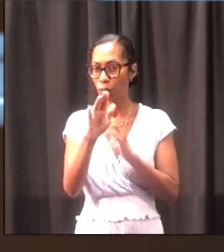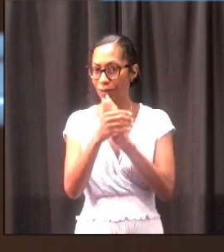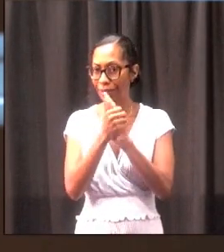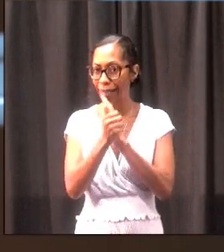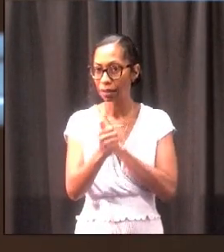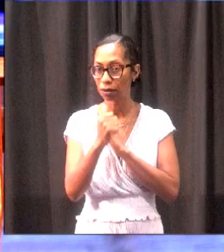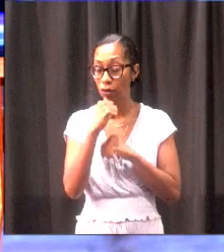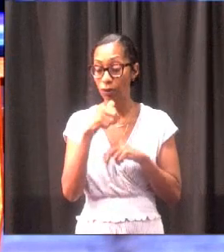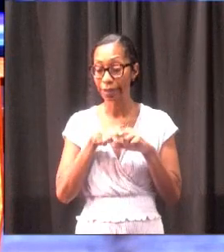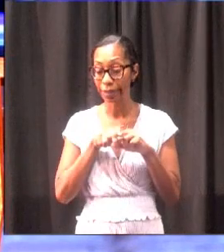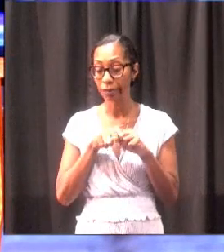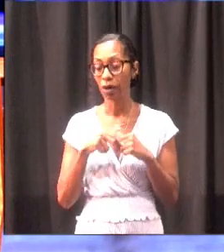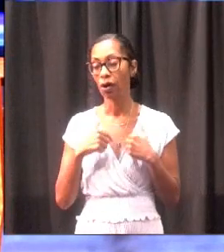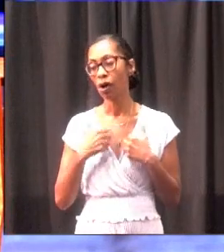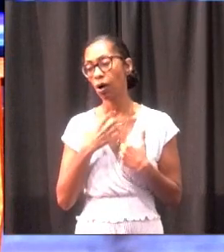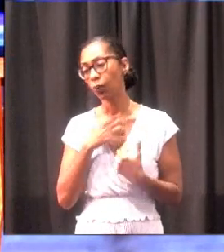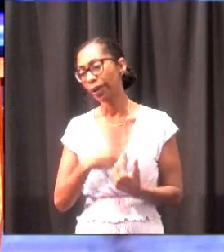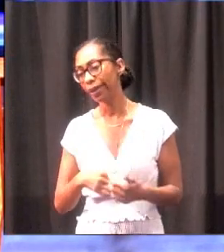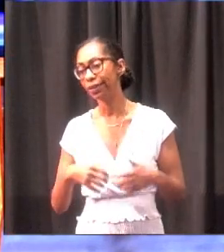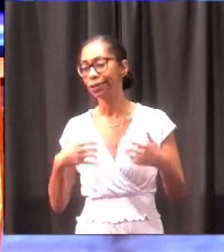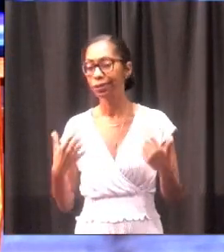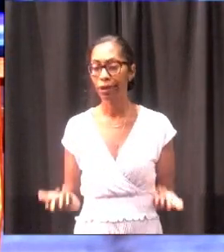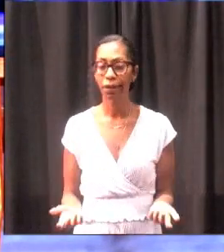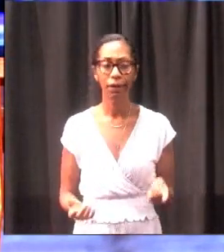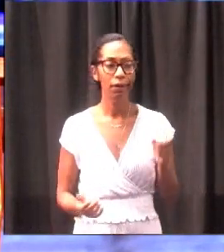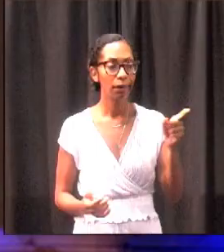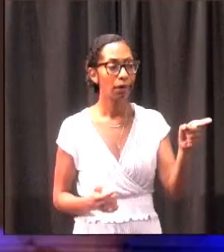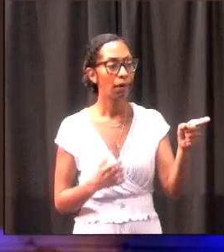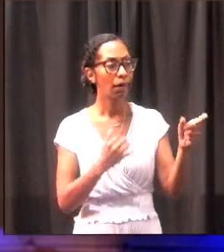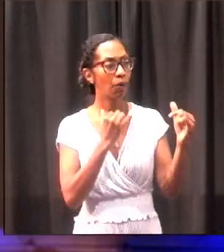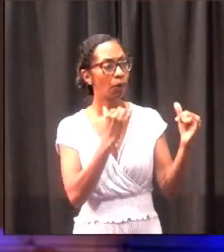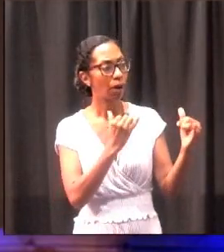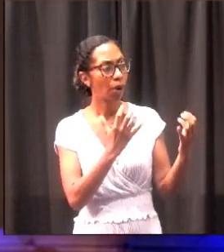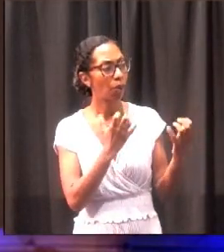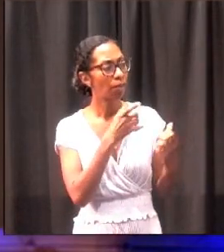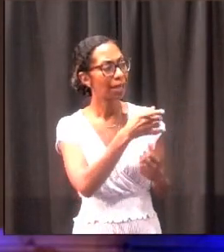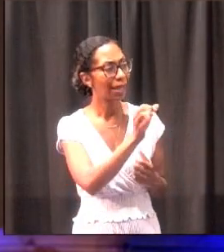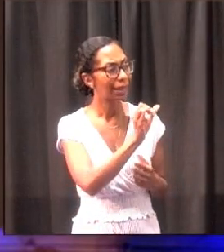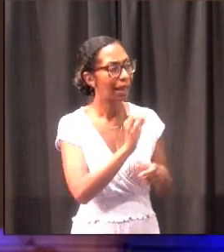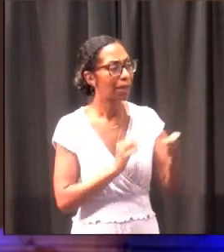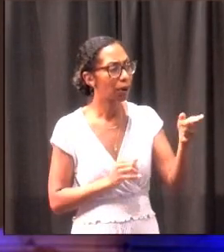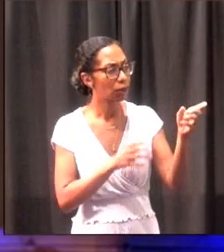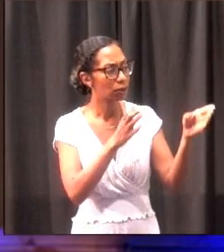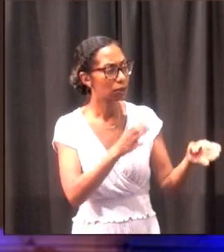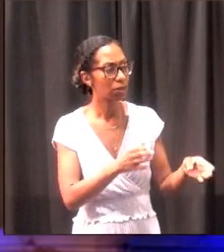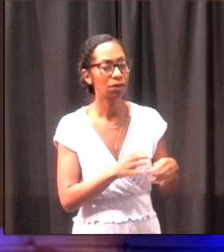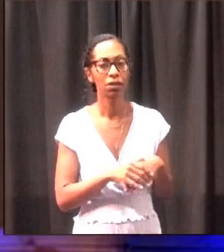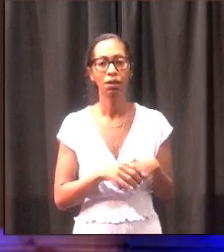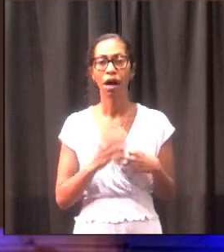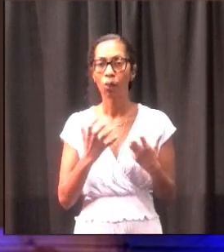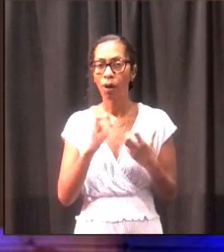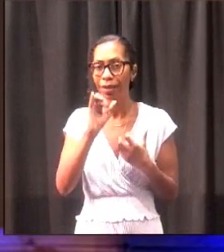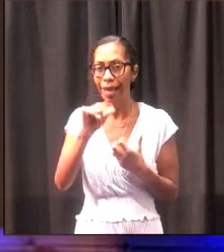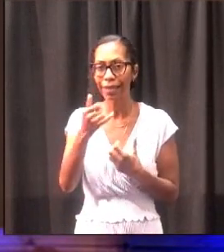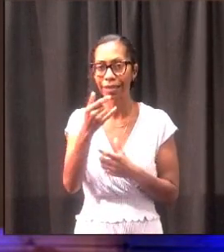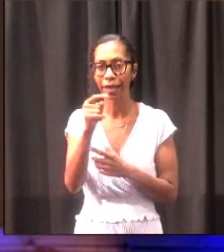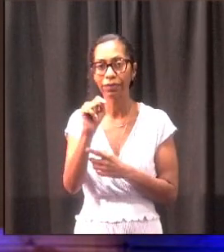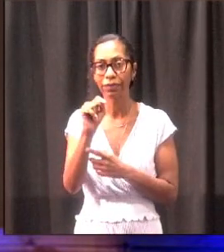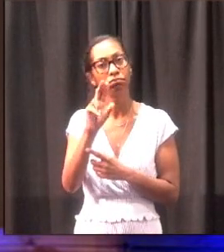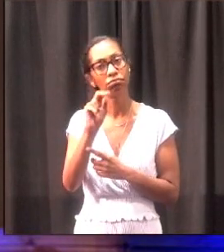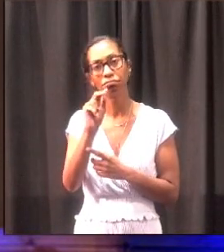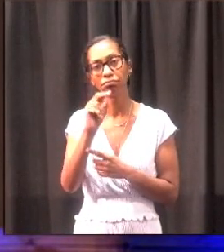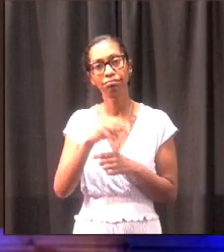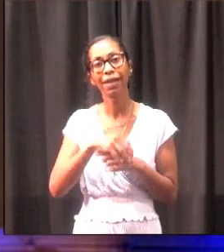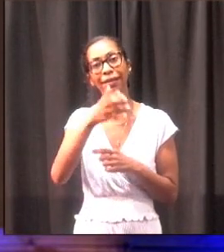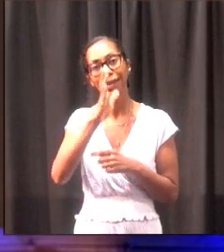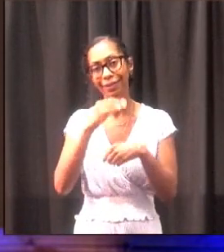around wishing that you were someone else or you had someone else's gift. There's a faith that God has placed in you to operate the gift